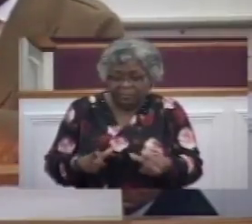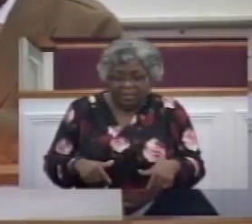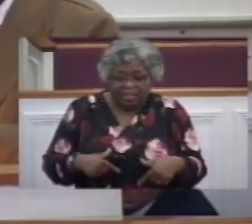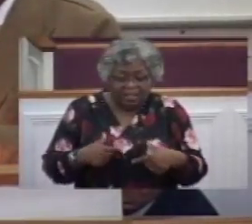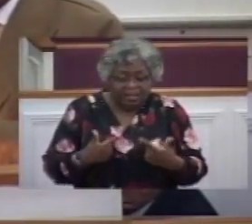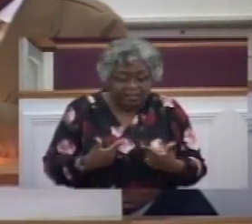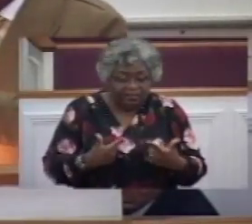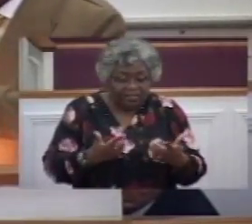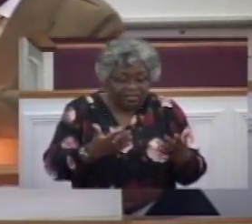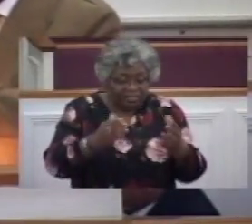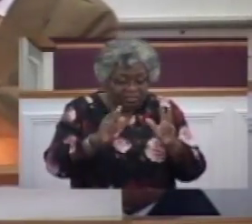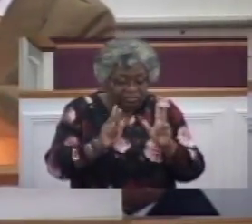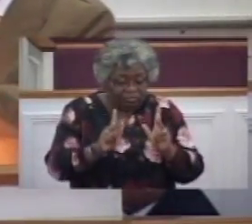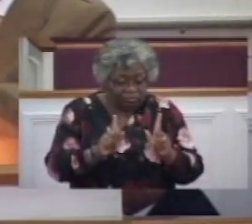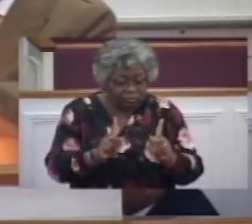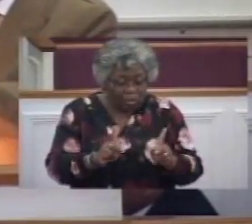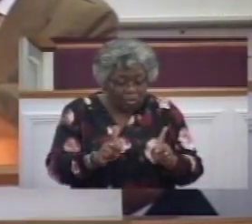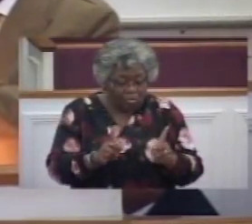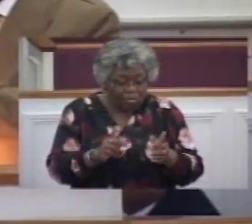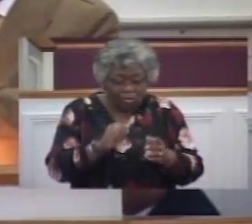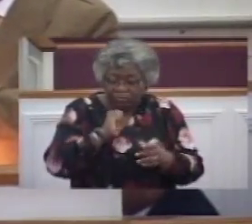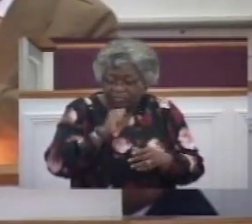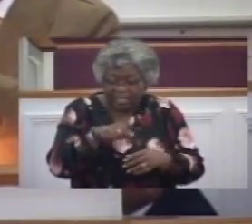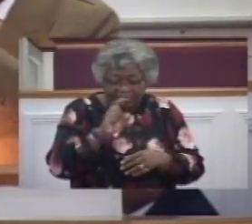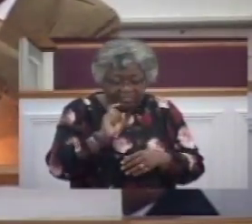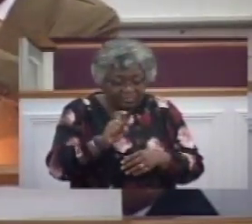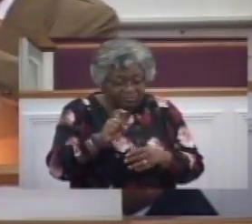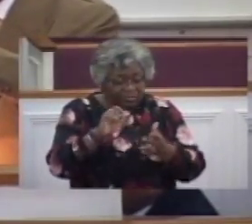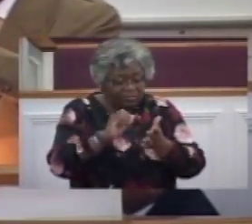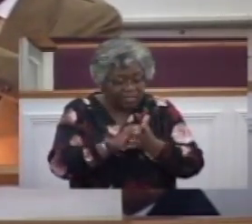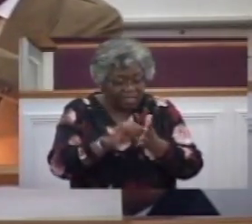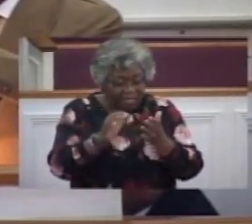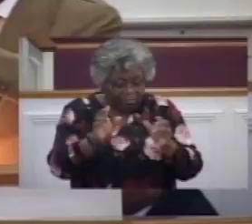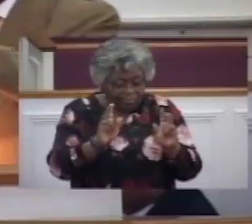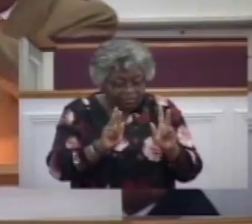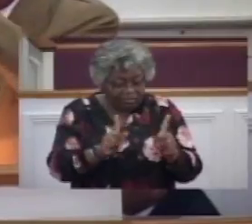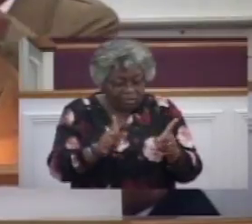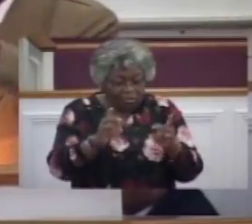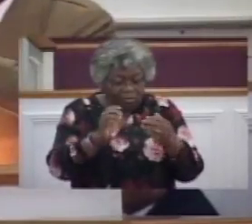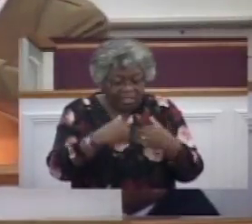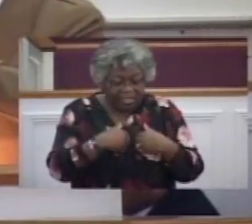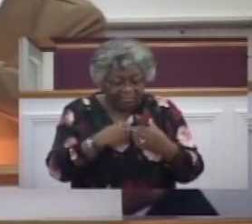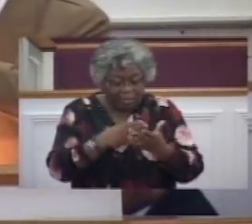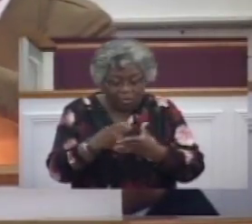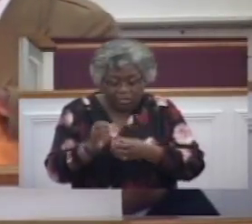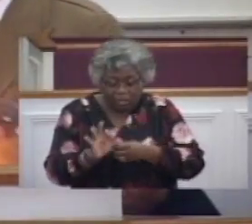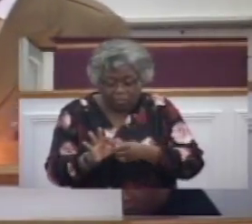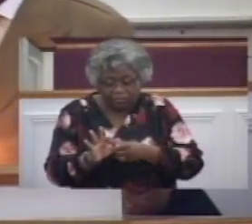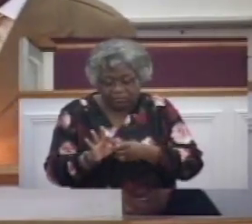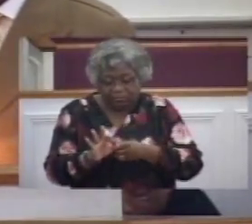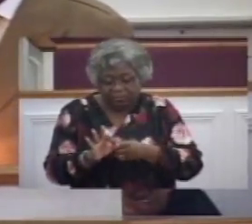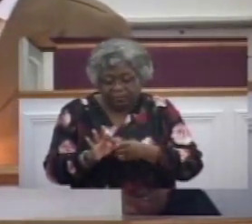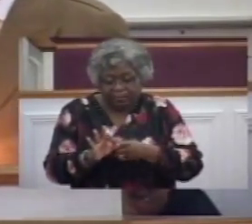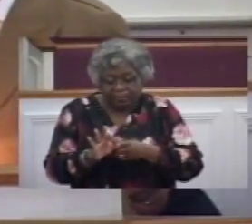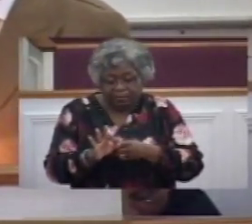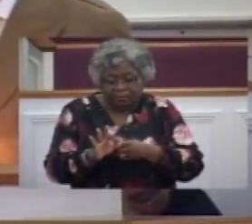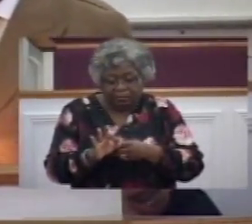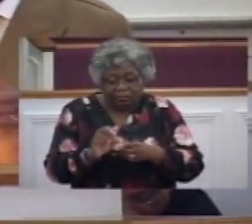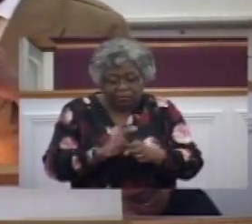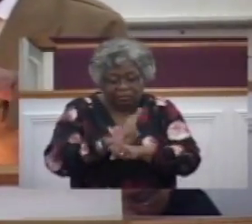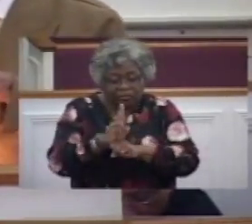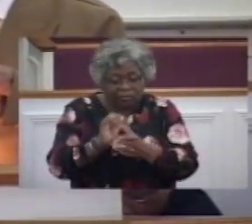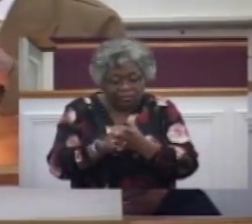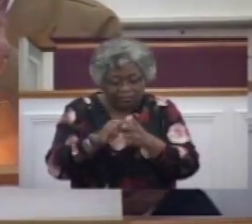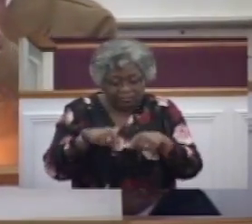living soul. And it wasn't necessary that the soul have the Holy Ghost in it. Not at that time,